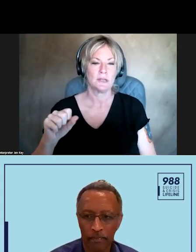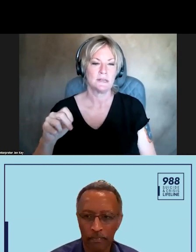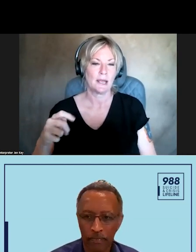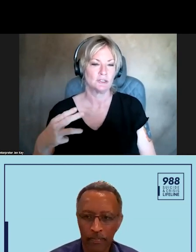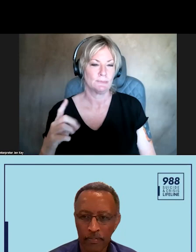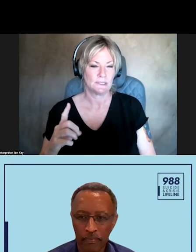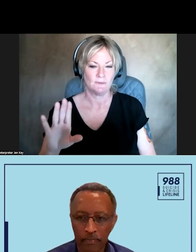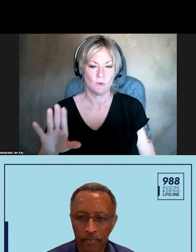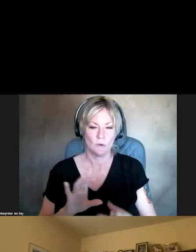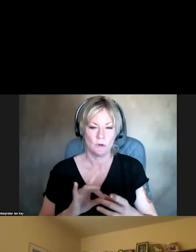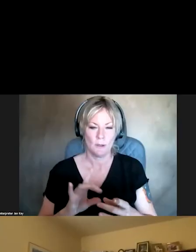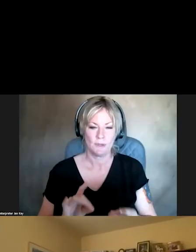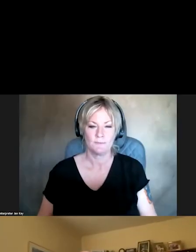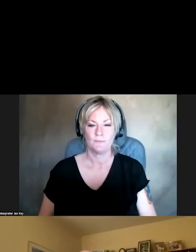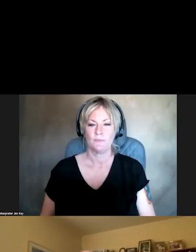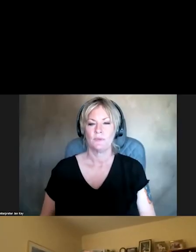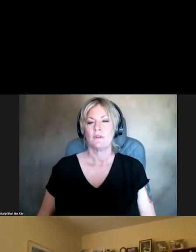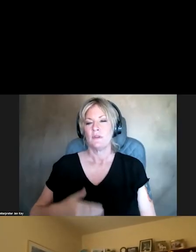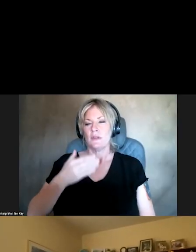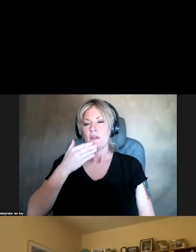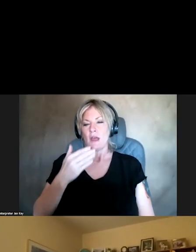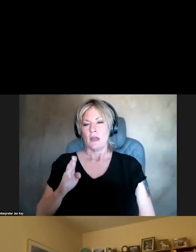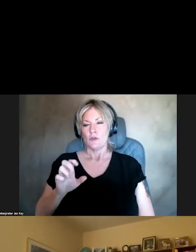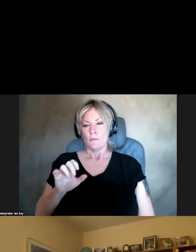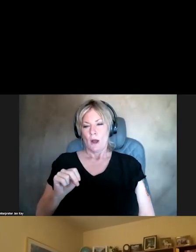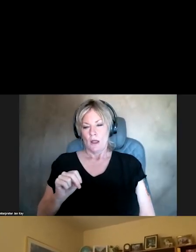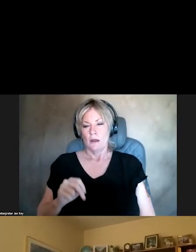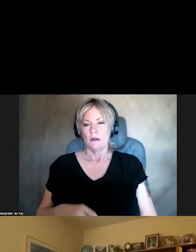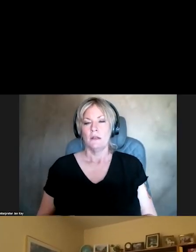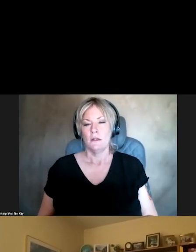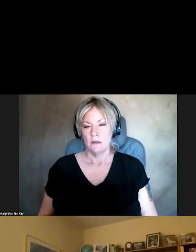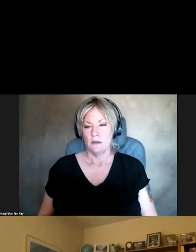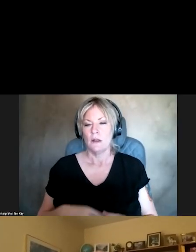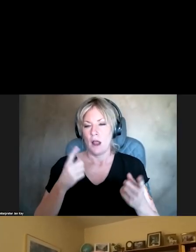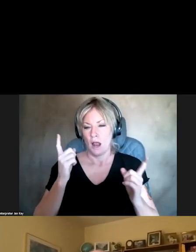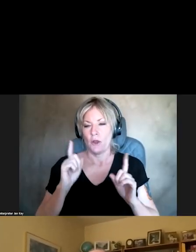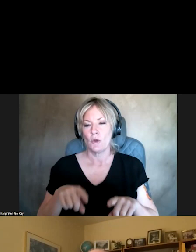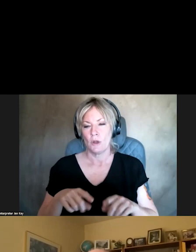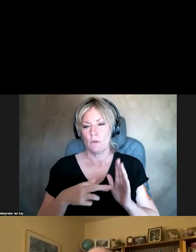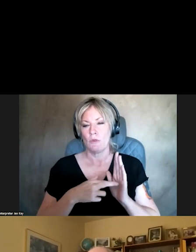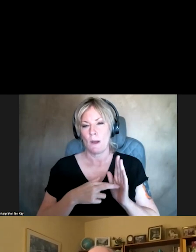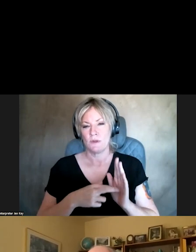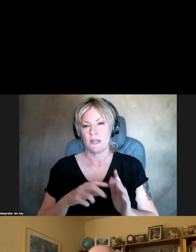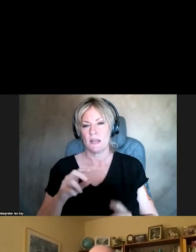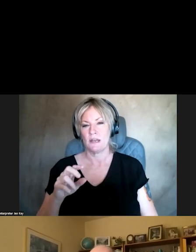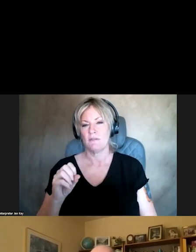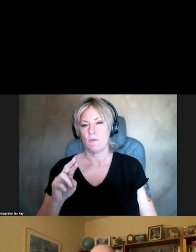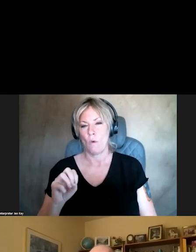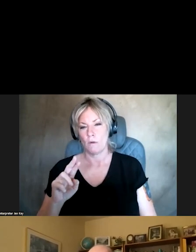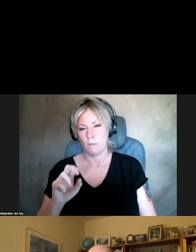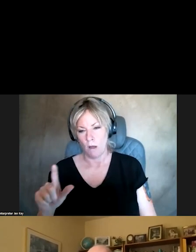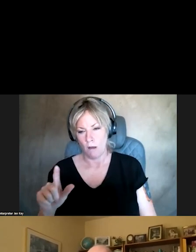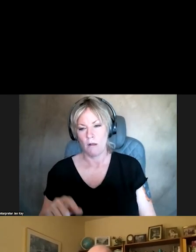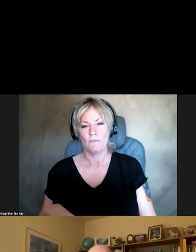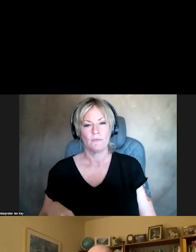So. Yeah, thank you, Brian. And yeah, I agree with Representative Tina Orwell that it was